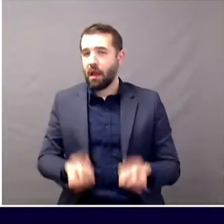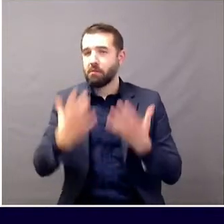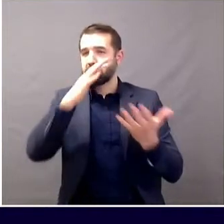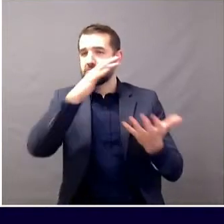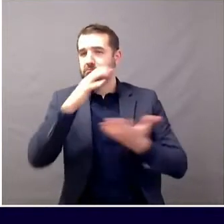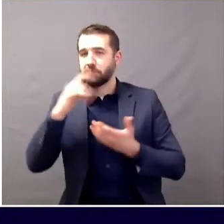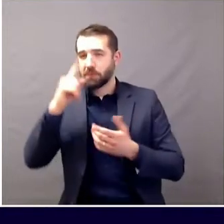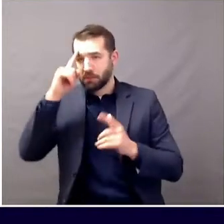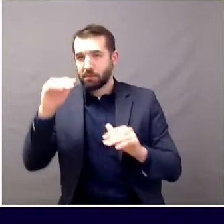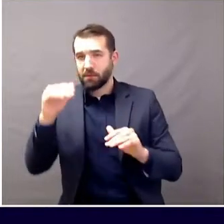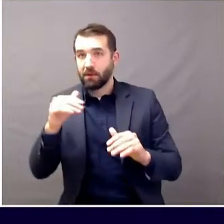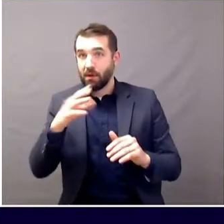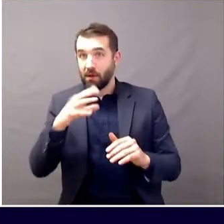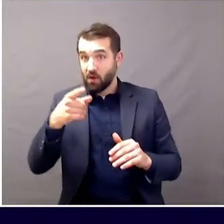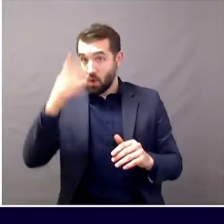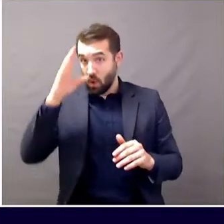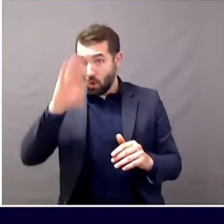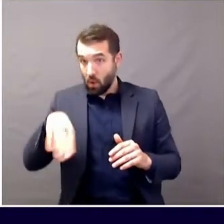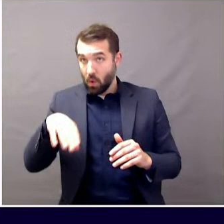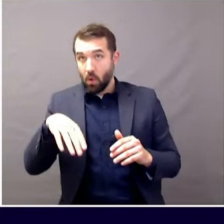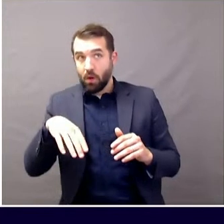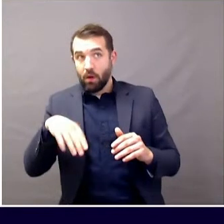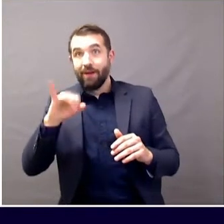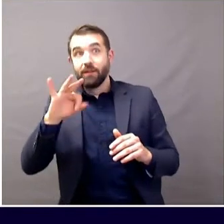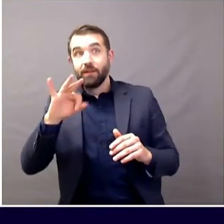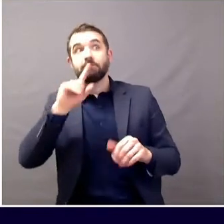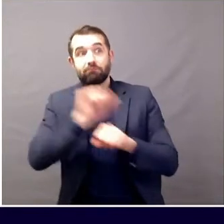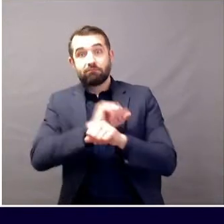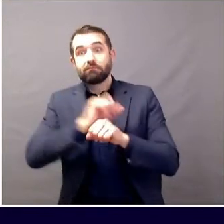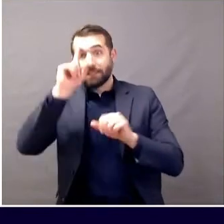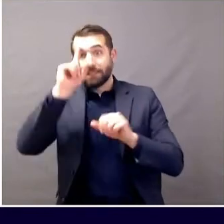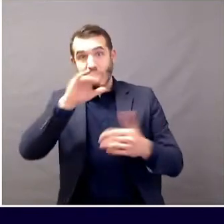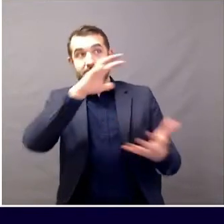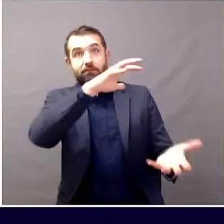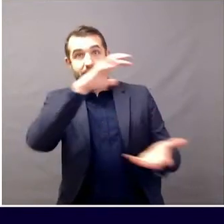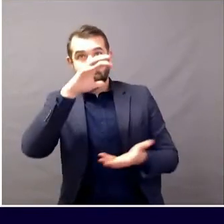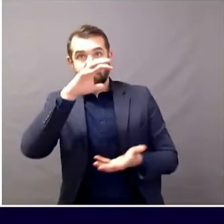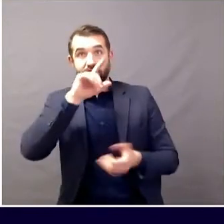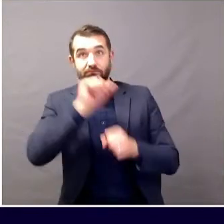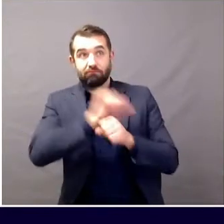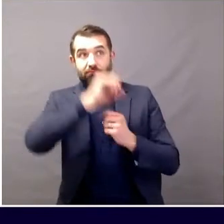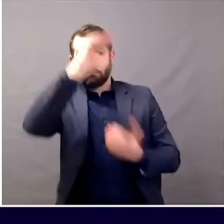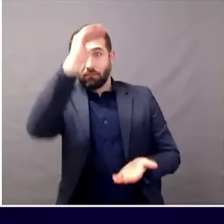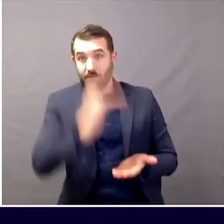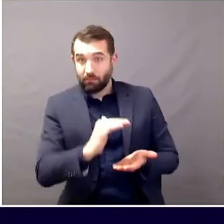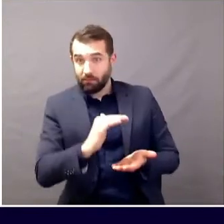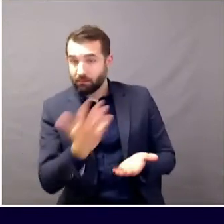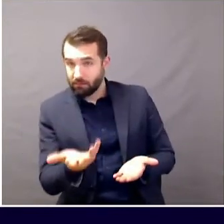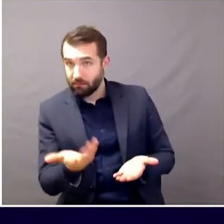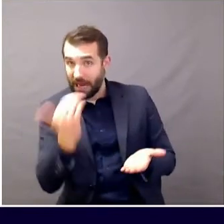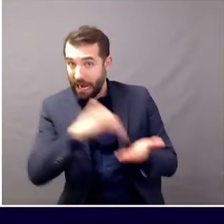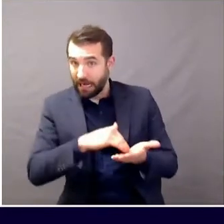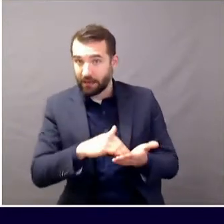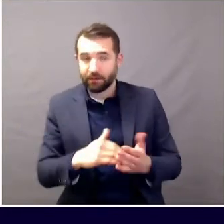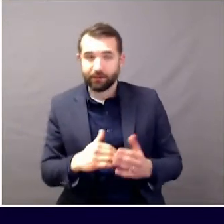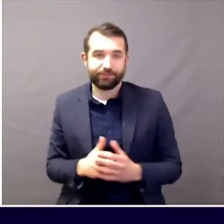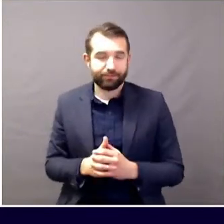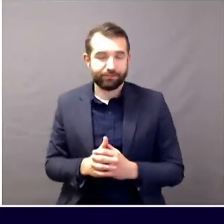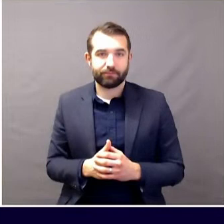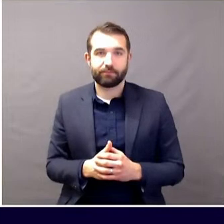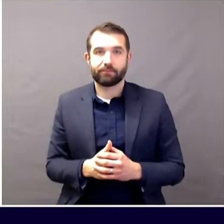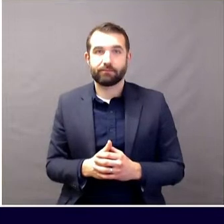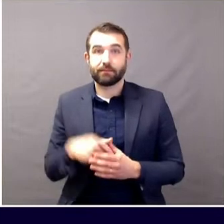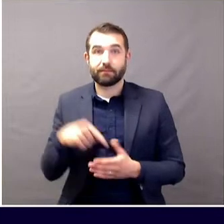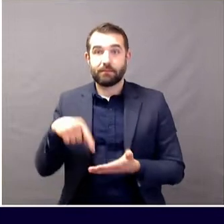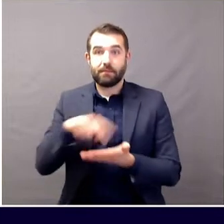also less than what you were originally anticipating? A little bit, Joe. So this week, we are expecting to receive in Maine